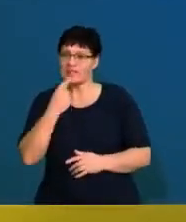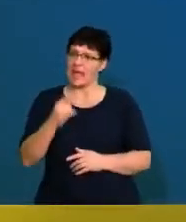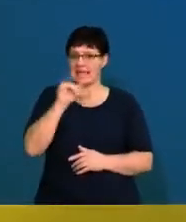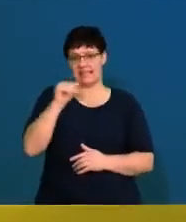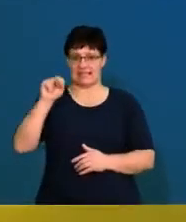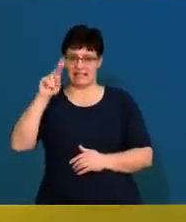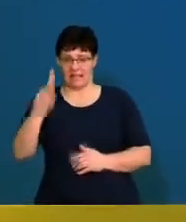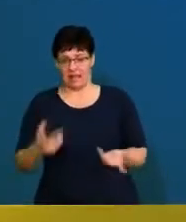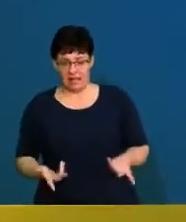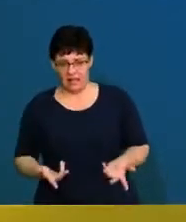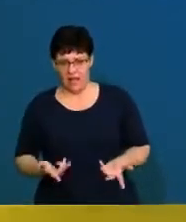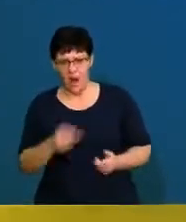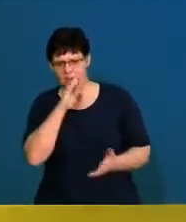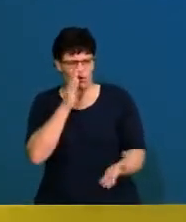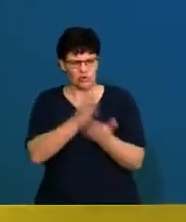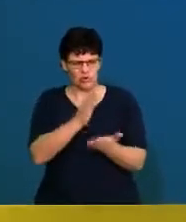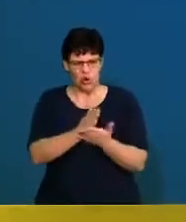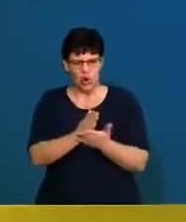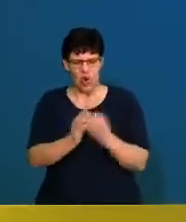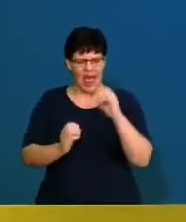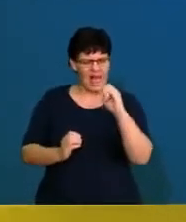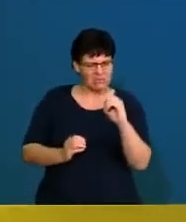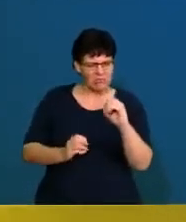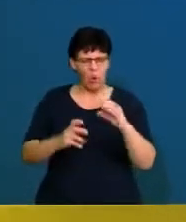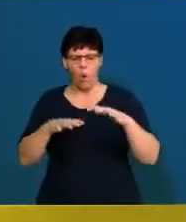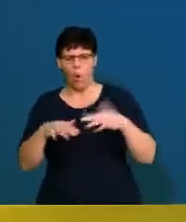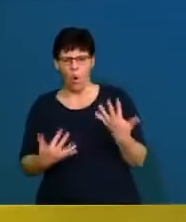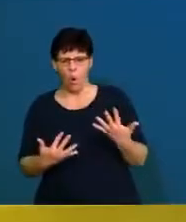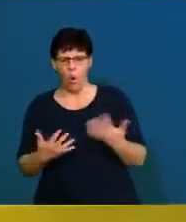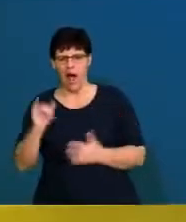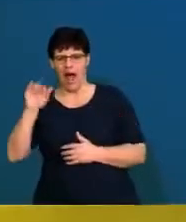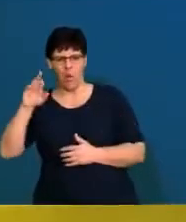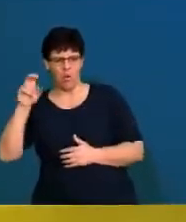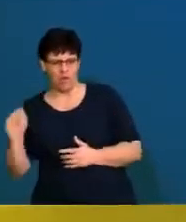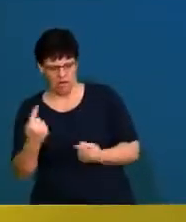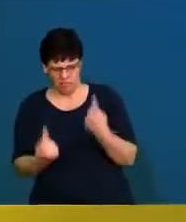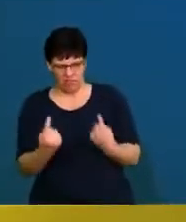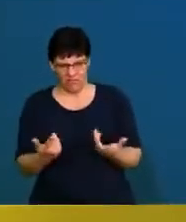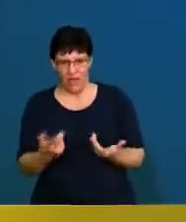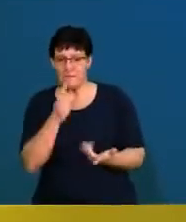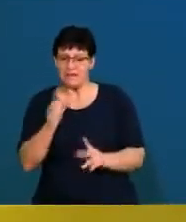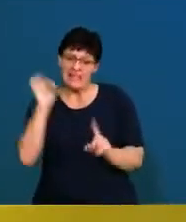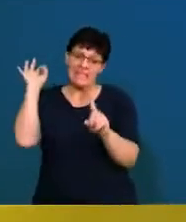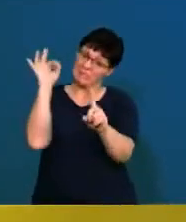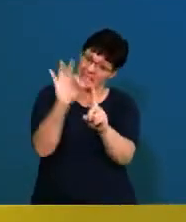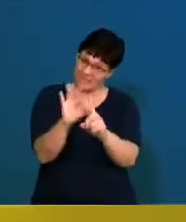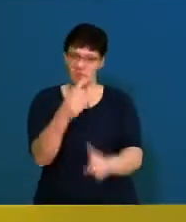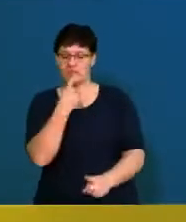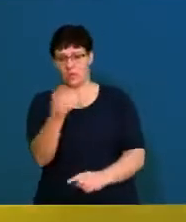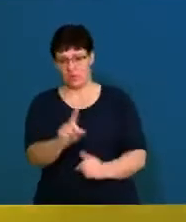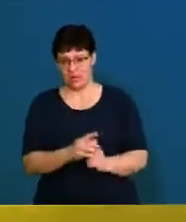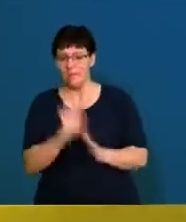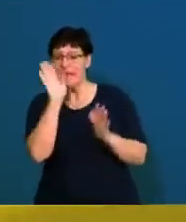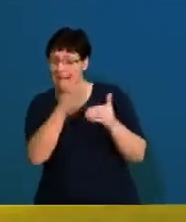we say zinc in general, we're not so sure whether we're referring to the atom or the ion altogether. So we need to be very specific